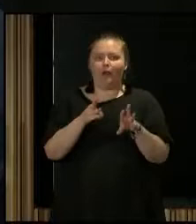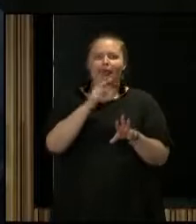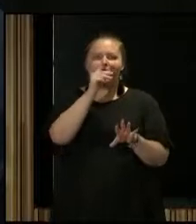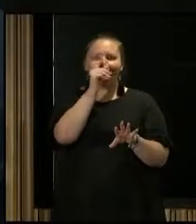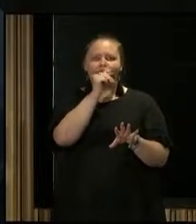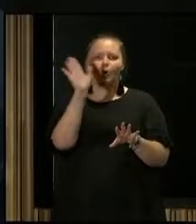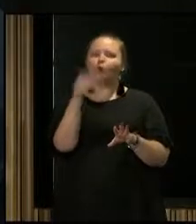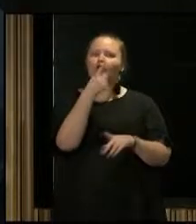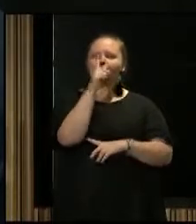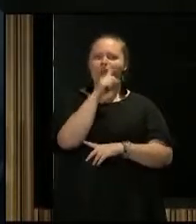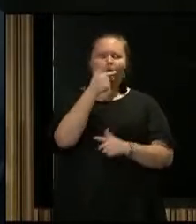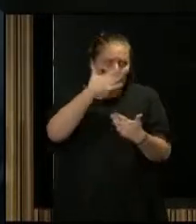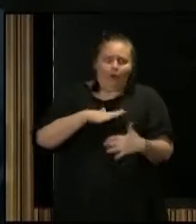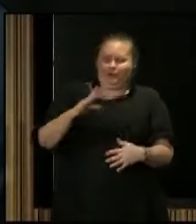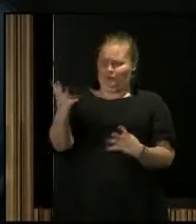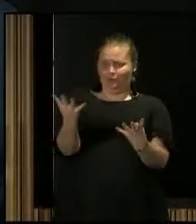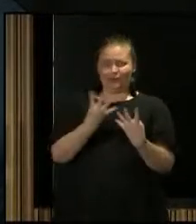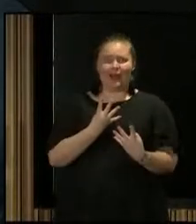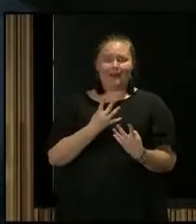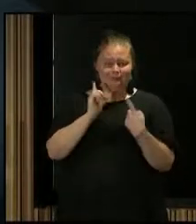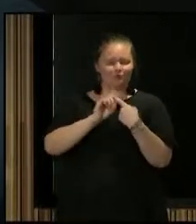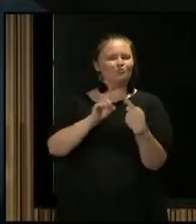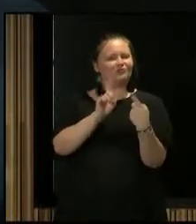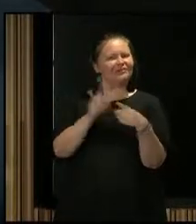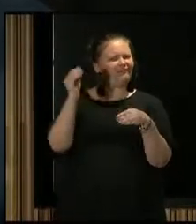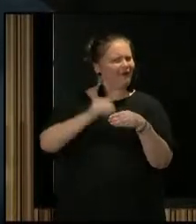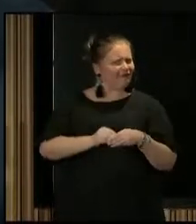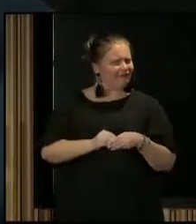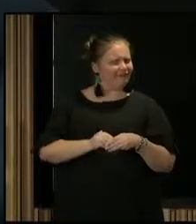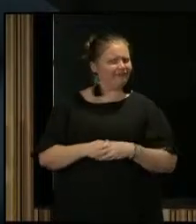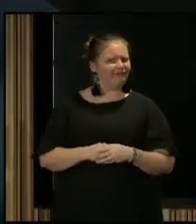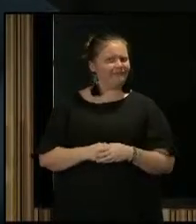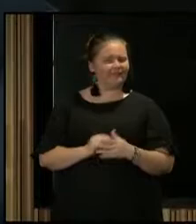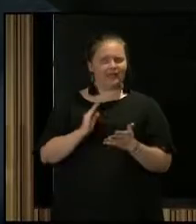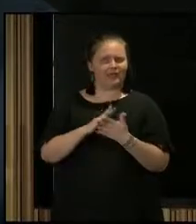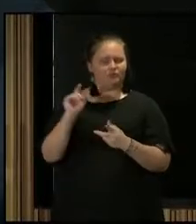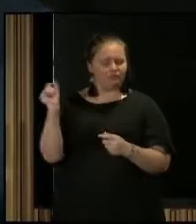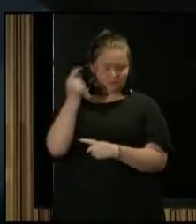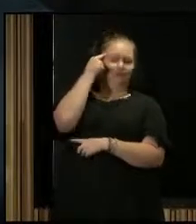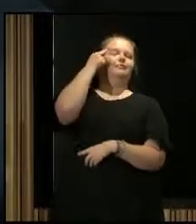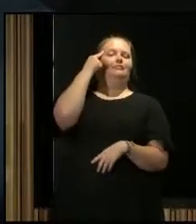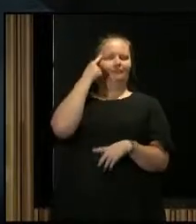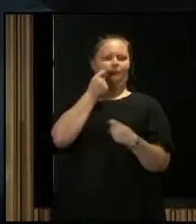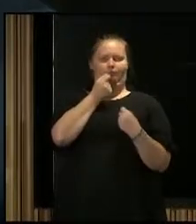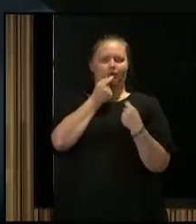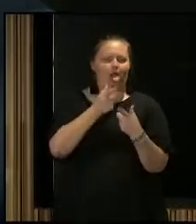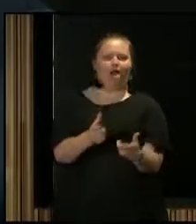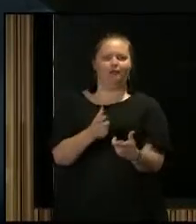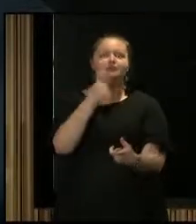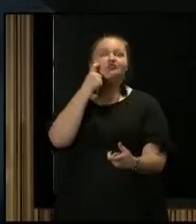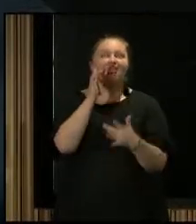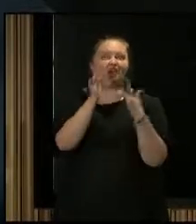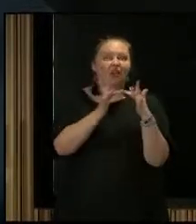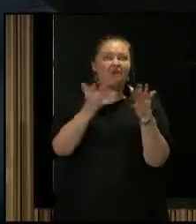all of those people who wanted to sing with us to still sing? And it genuinely just came out my mouth. I was like, well, let's try it